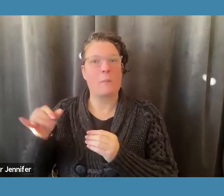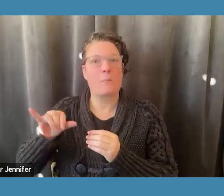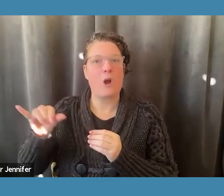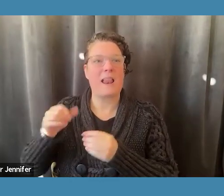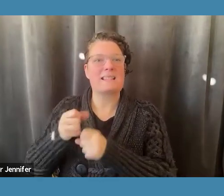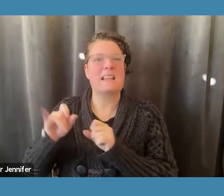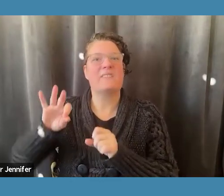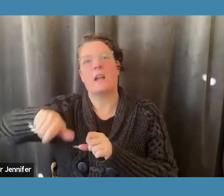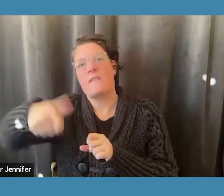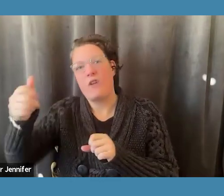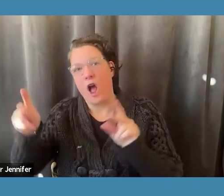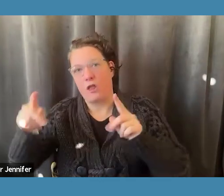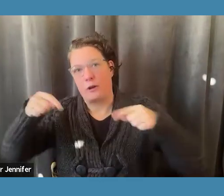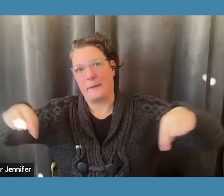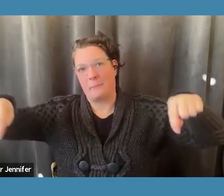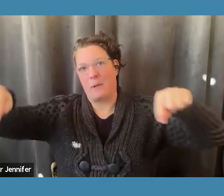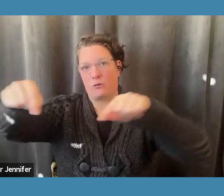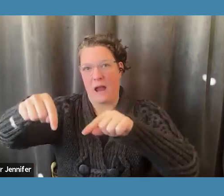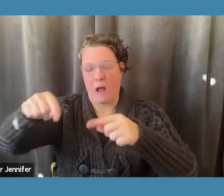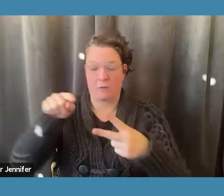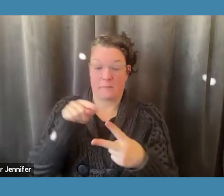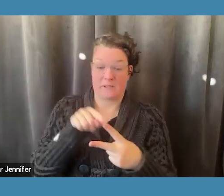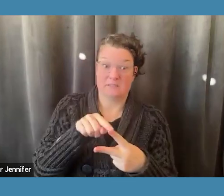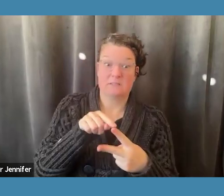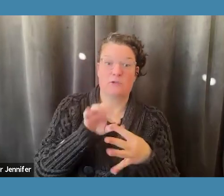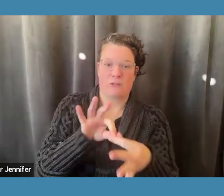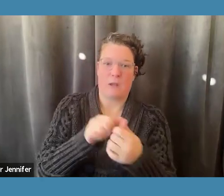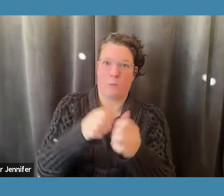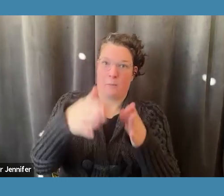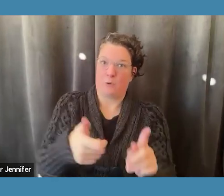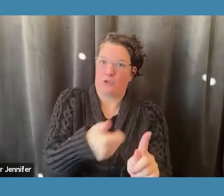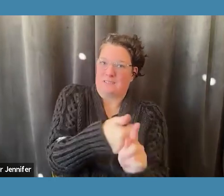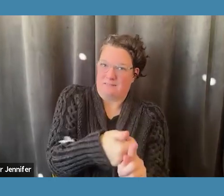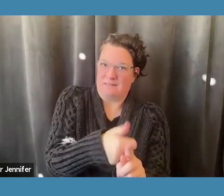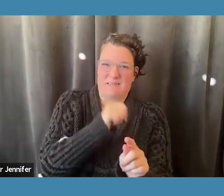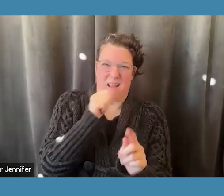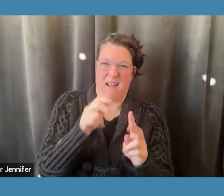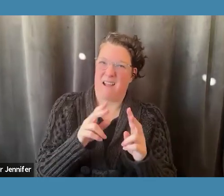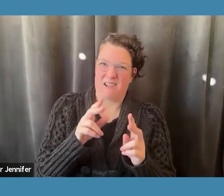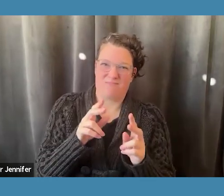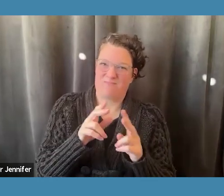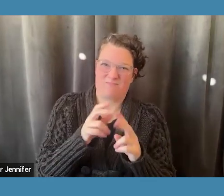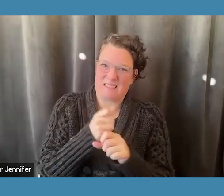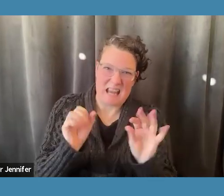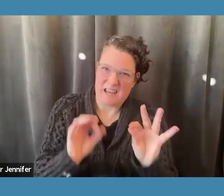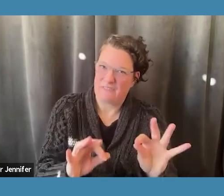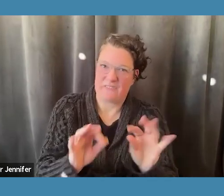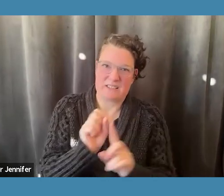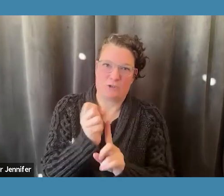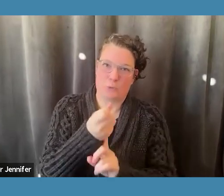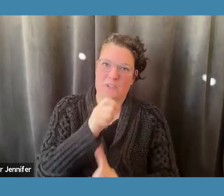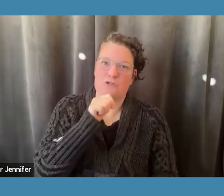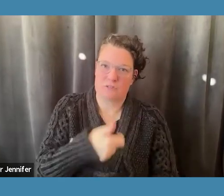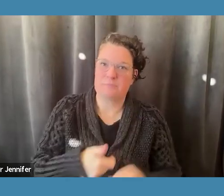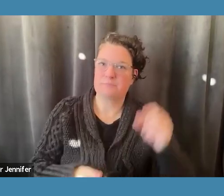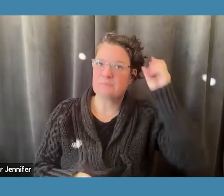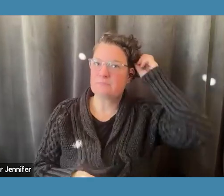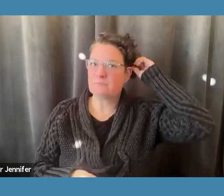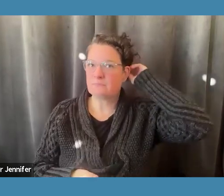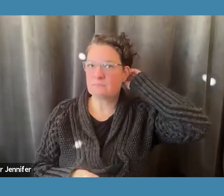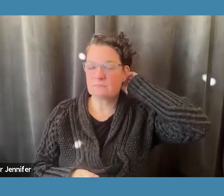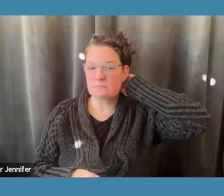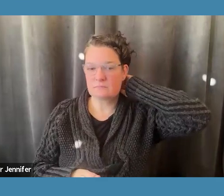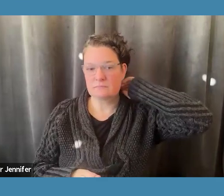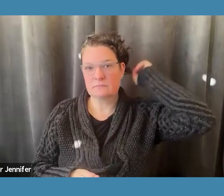safety of others that may be impacted by the applicant's behavior. So there are a few more criteria